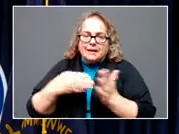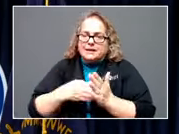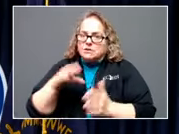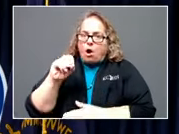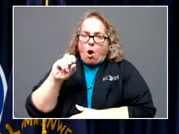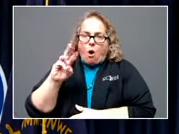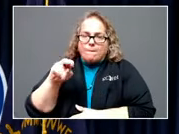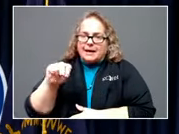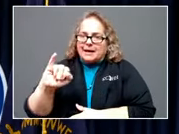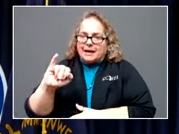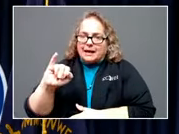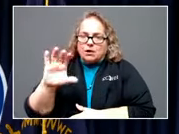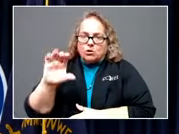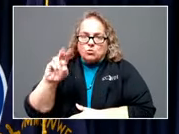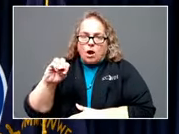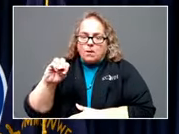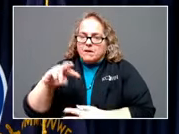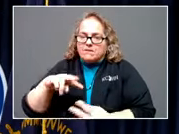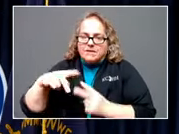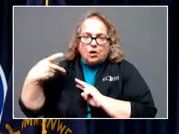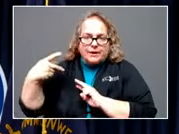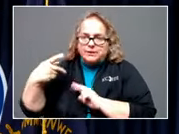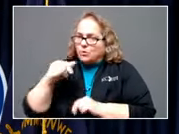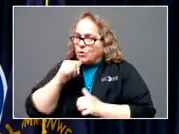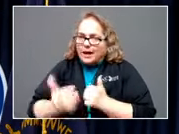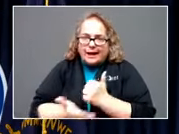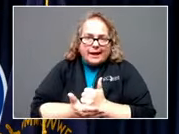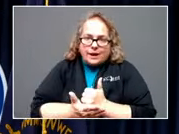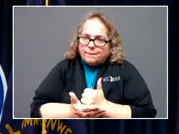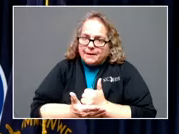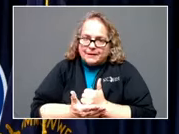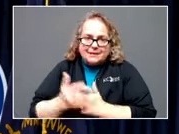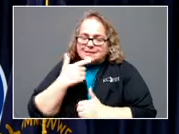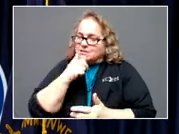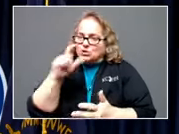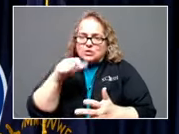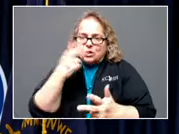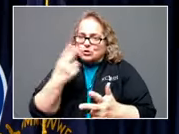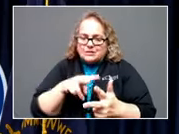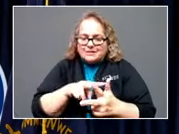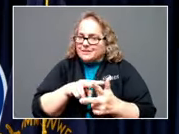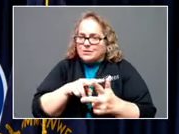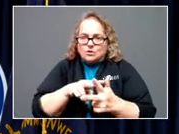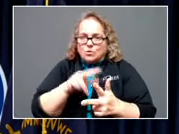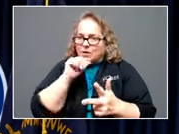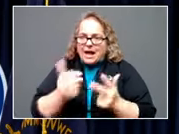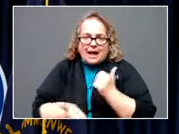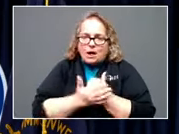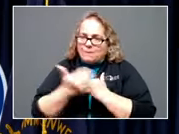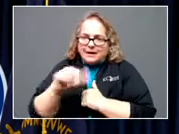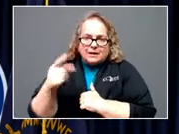above 80%, the guidance is that we should not use those because it's unlikely to help someone. So there's no justification to expose someone to the